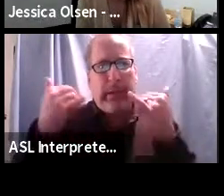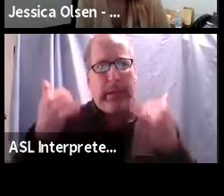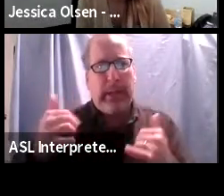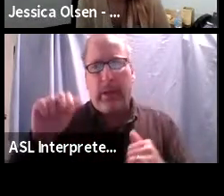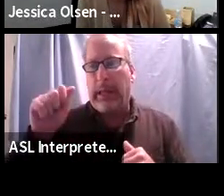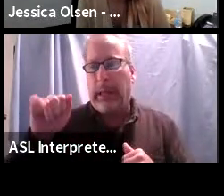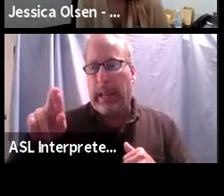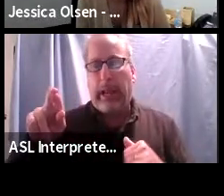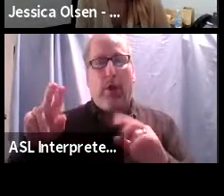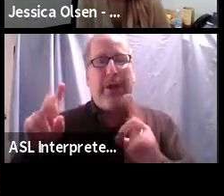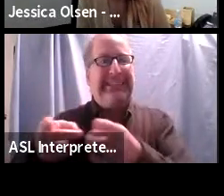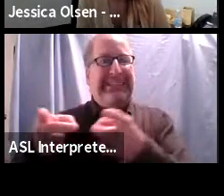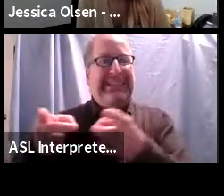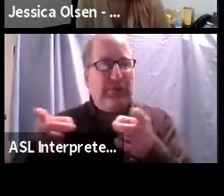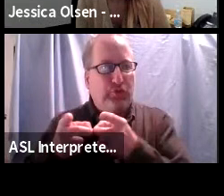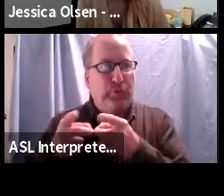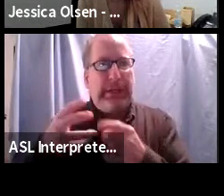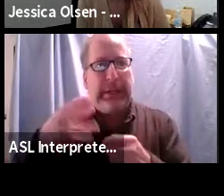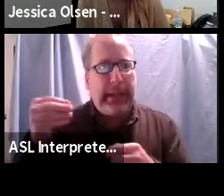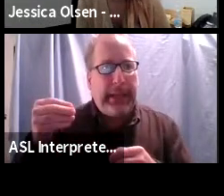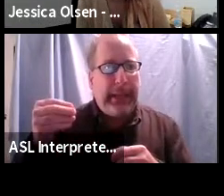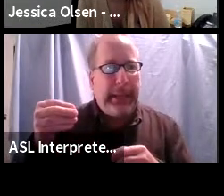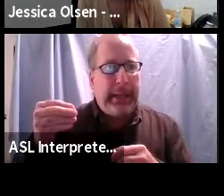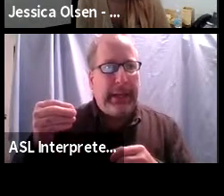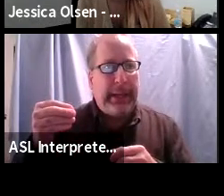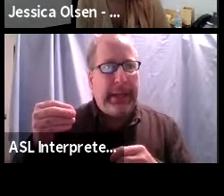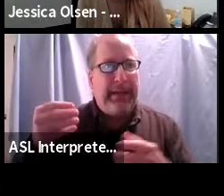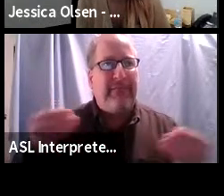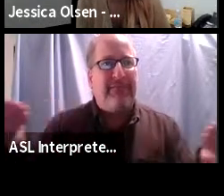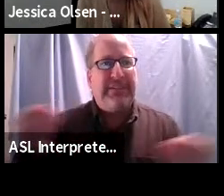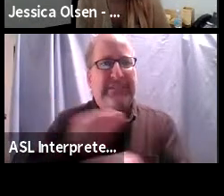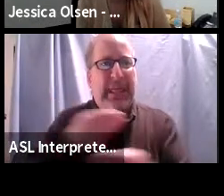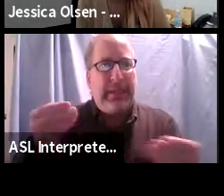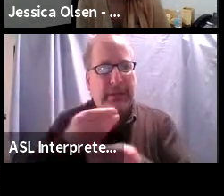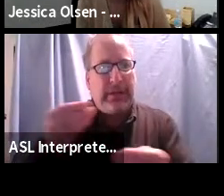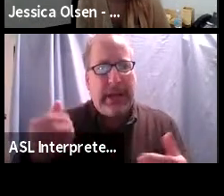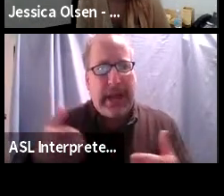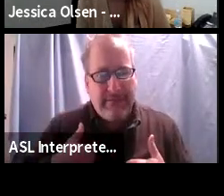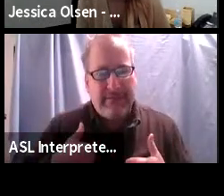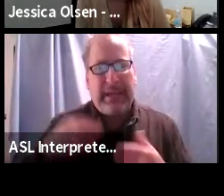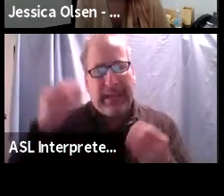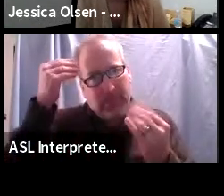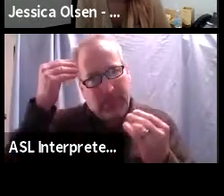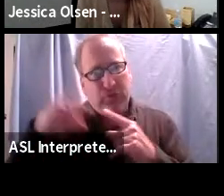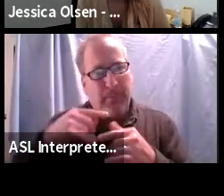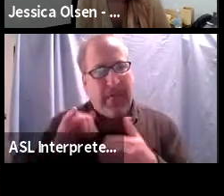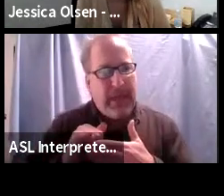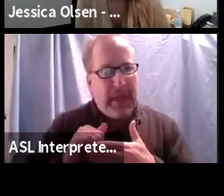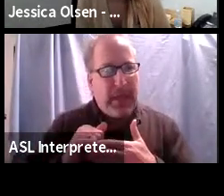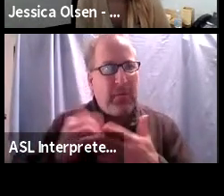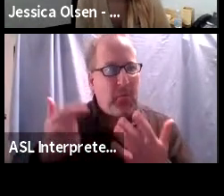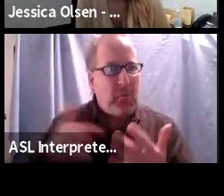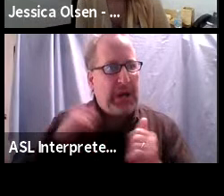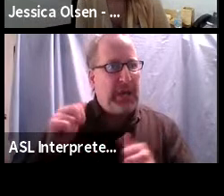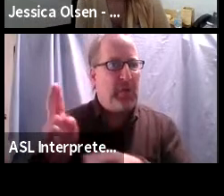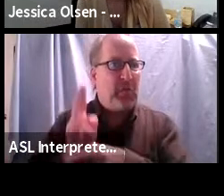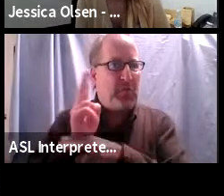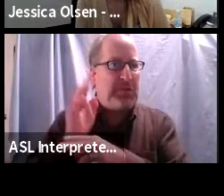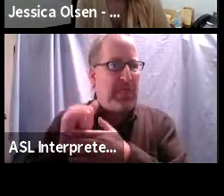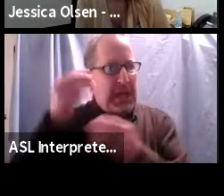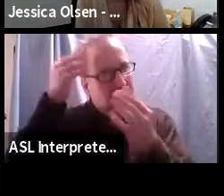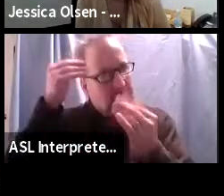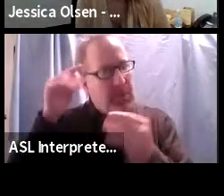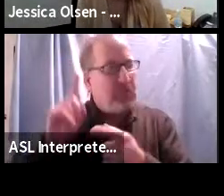District and the facilitator and everybody has like information to this, we can use this information to